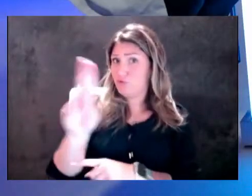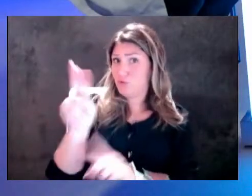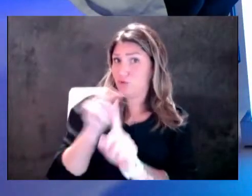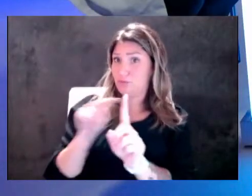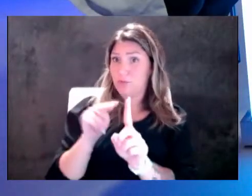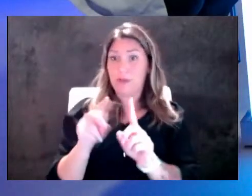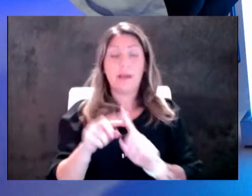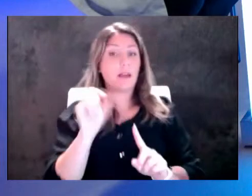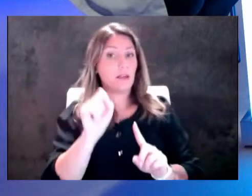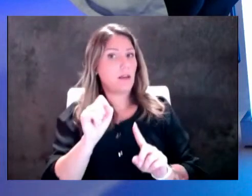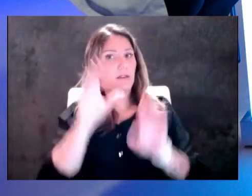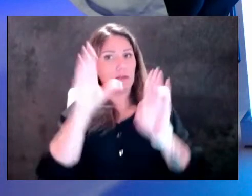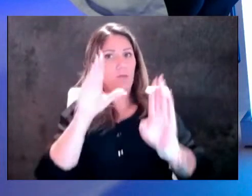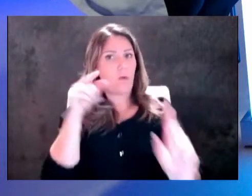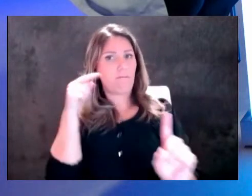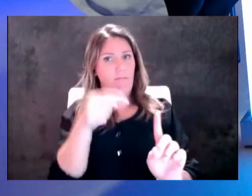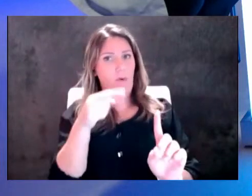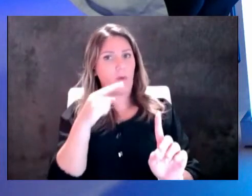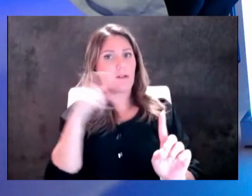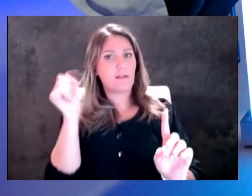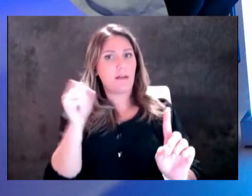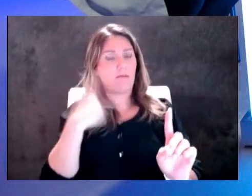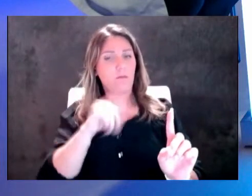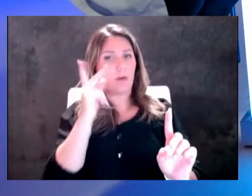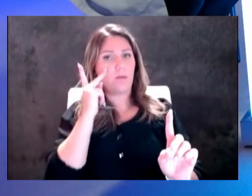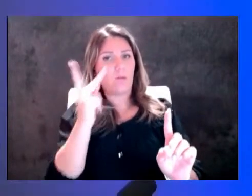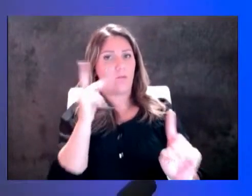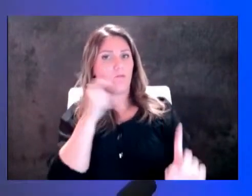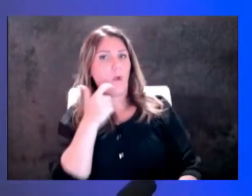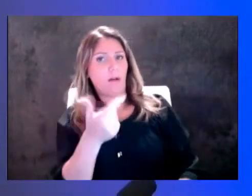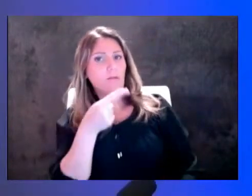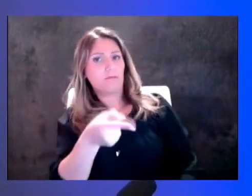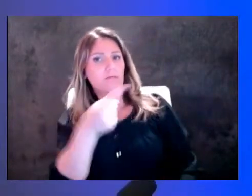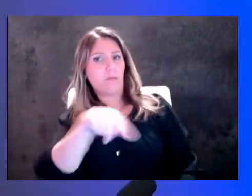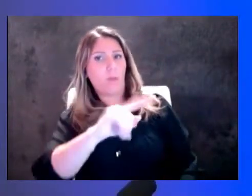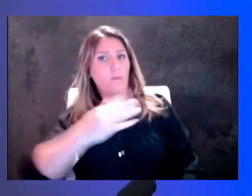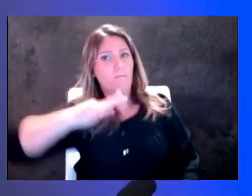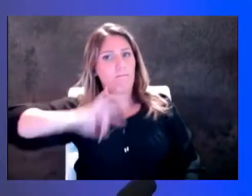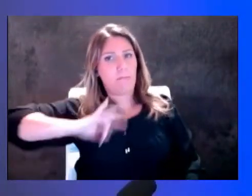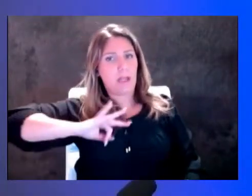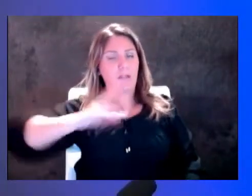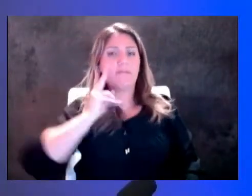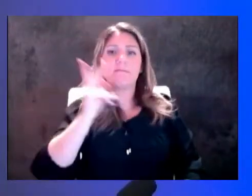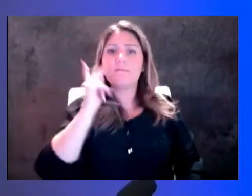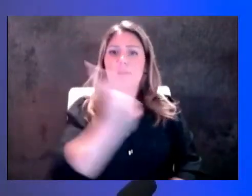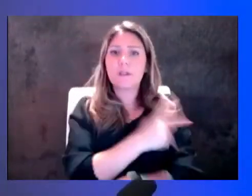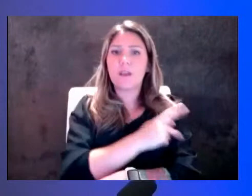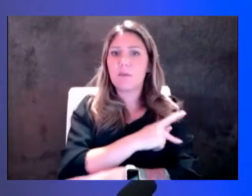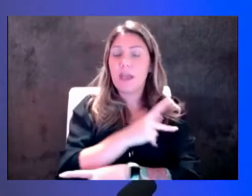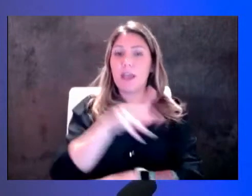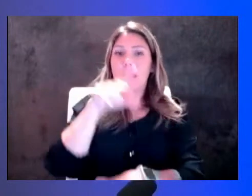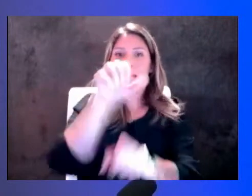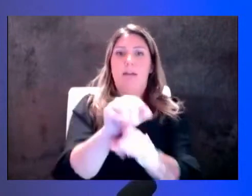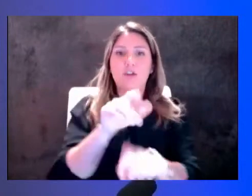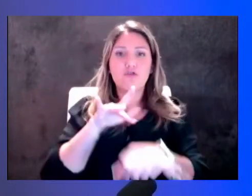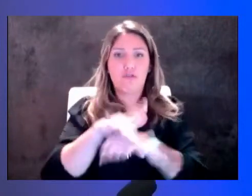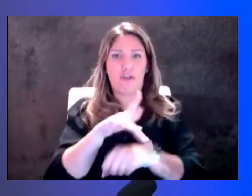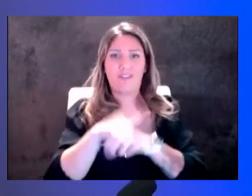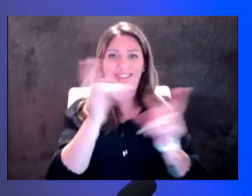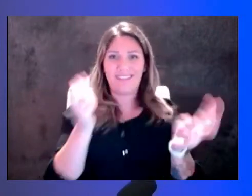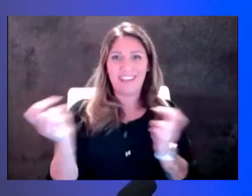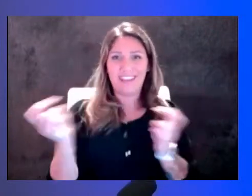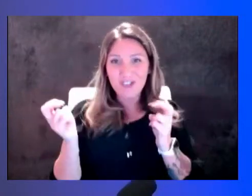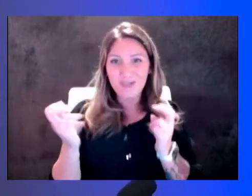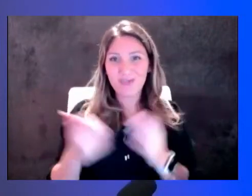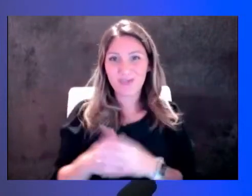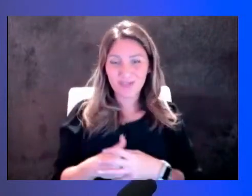really great point. We watch the benefits of seeing a patient, catching early issues, and